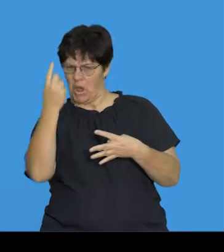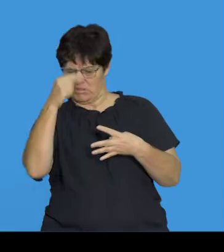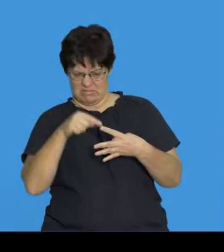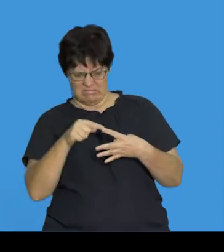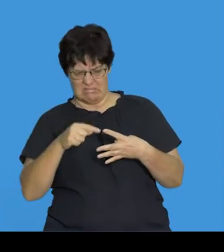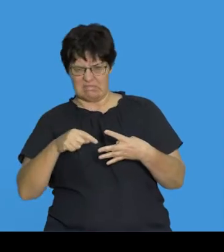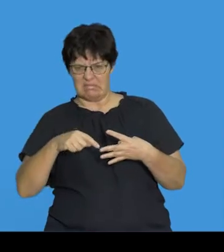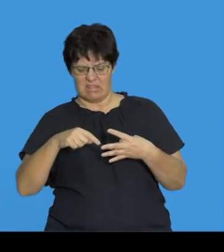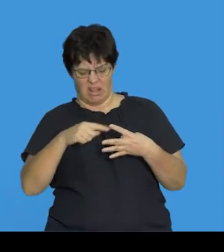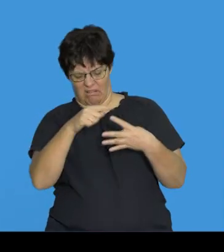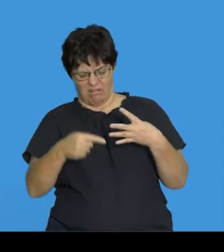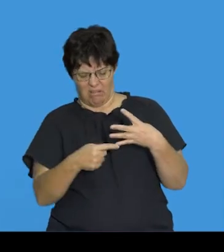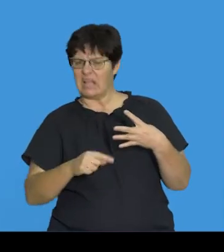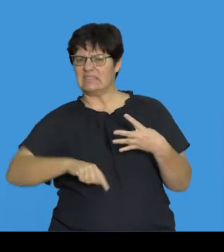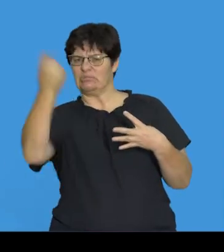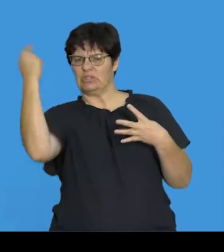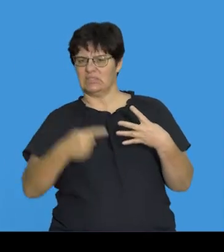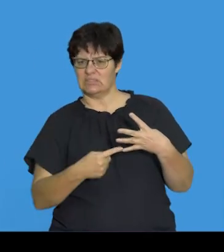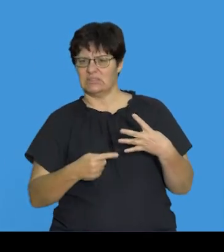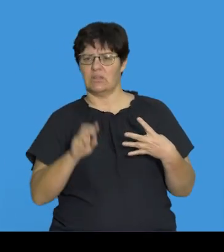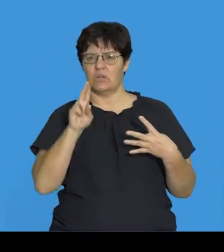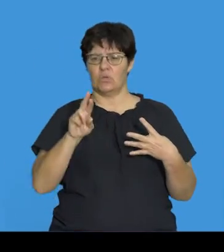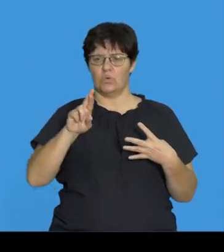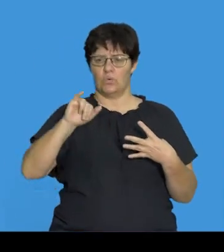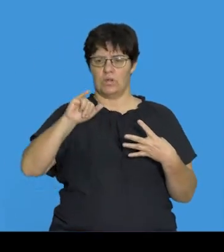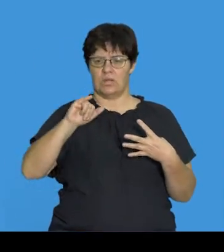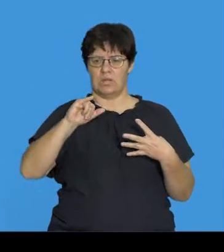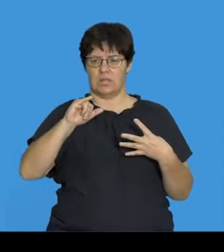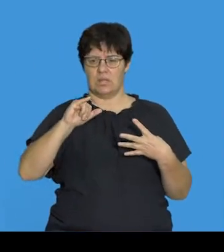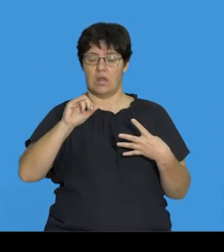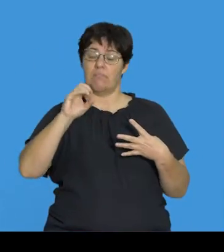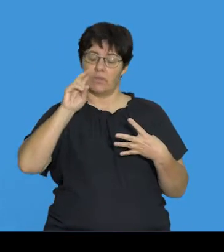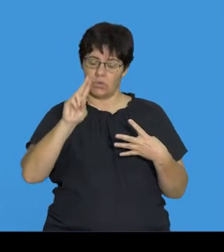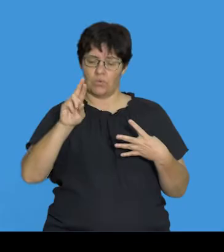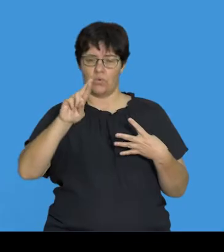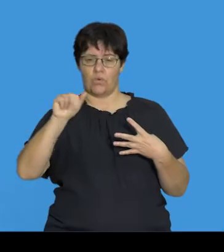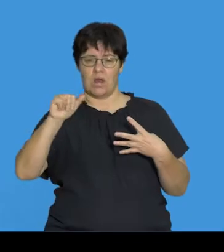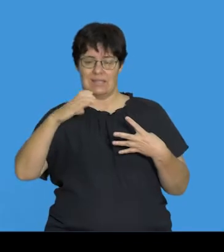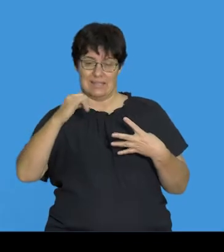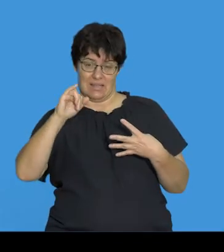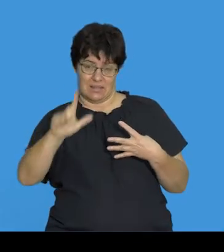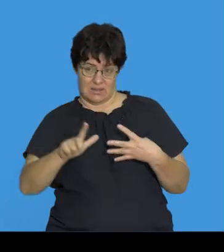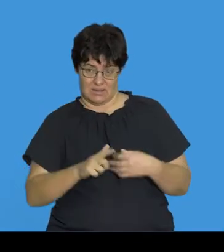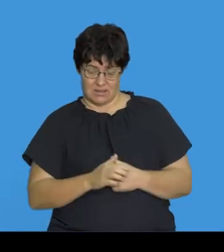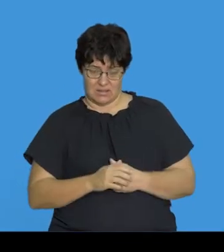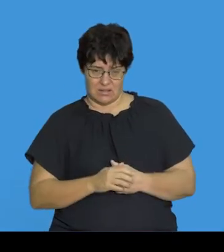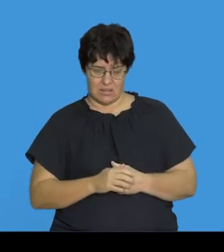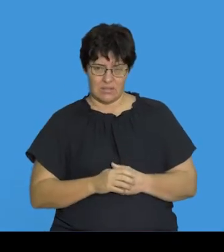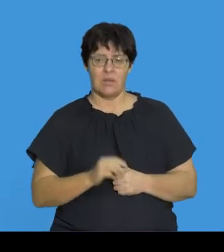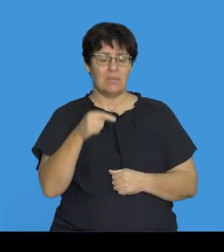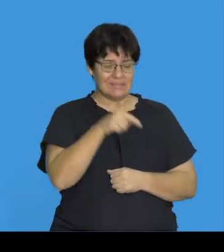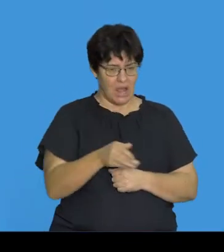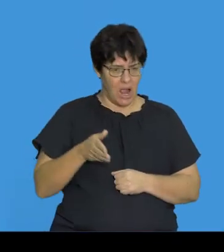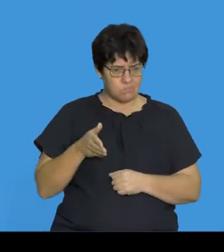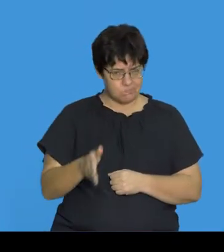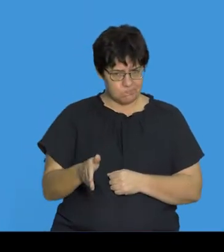very different to DNA, which we refer to as uracil. And uracil is a nucleotide that is